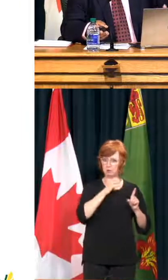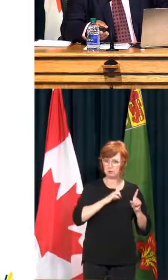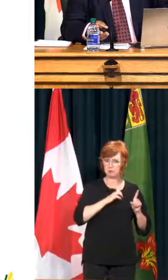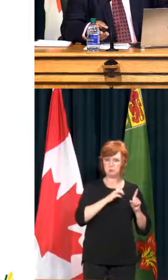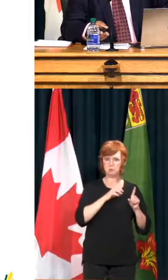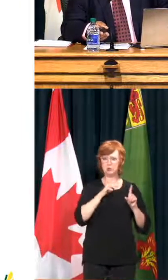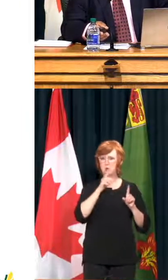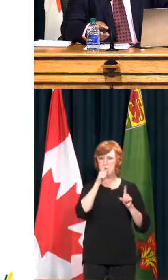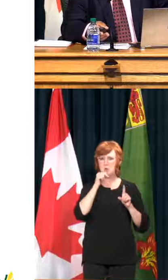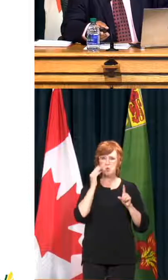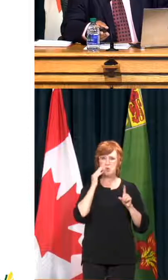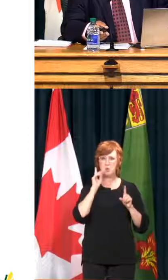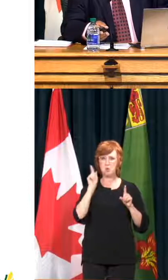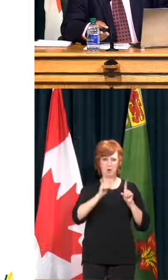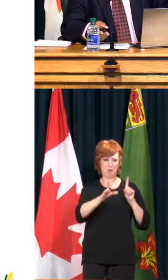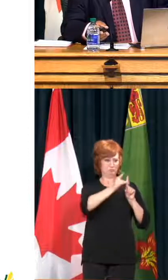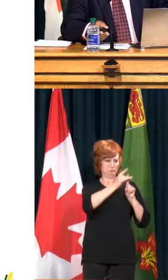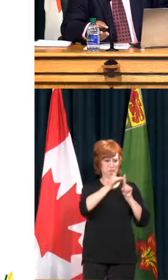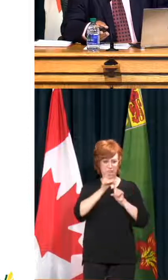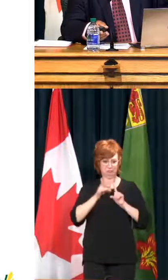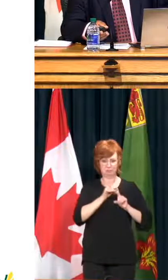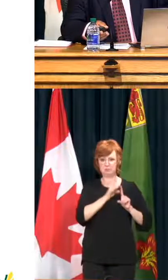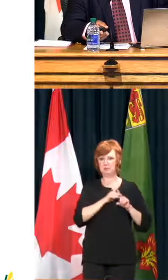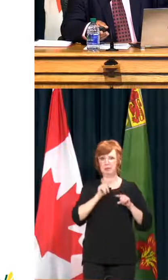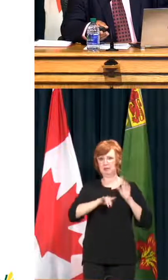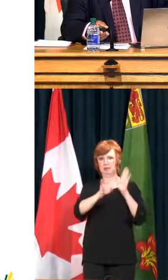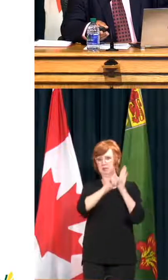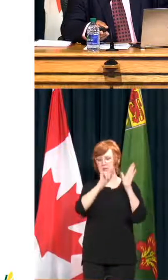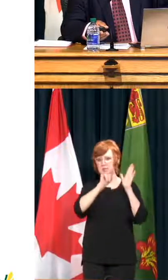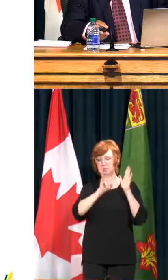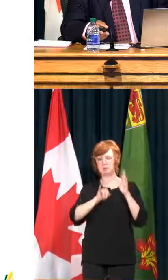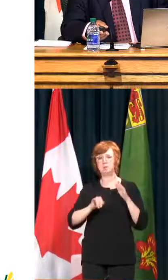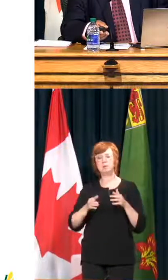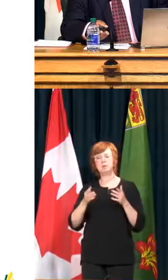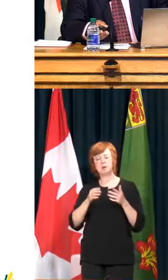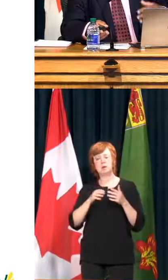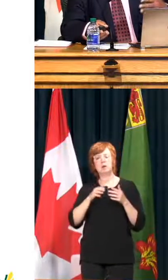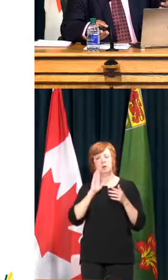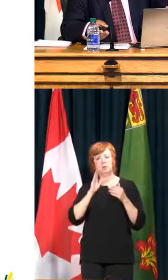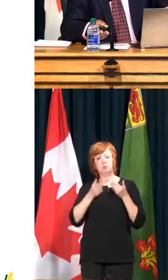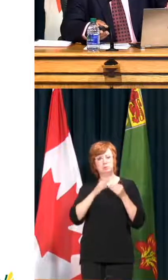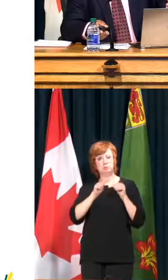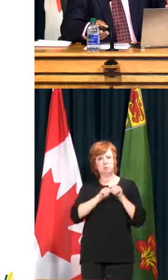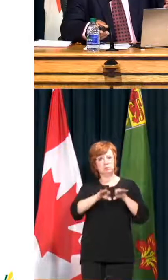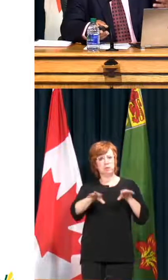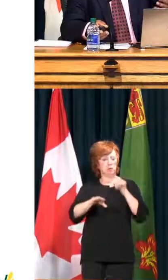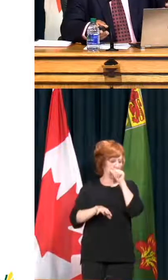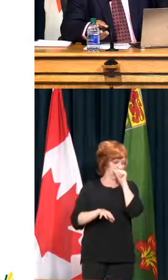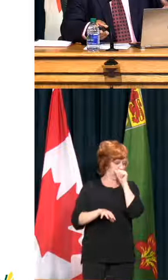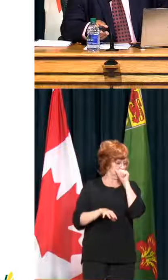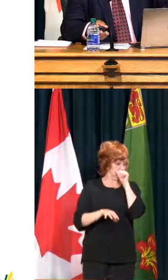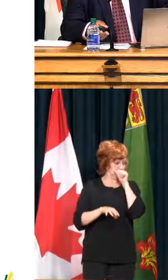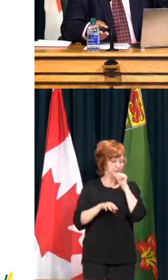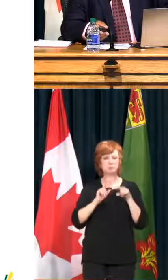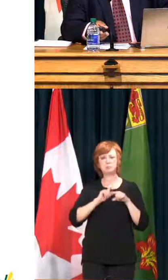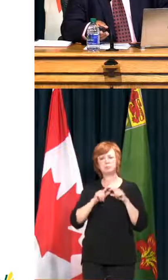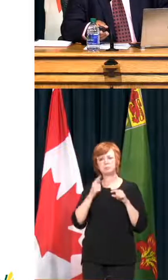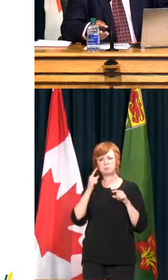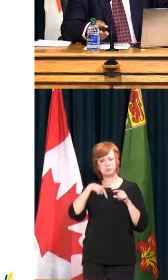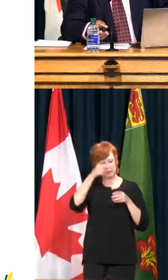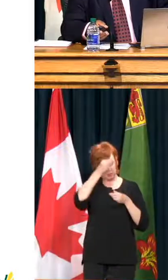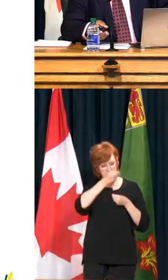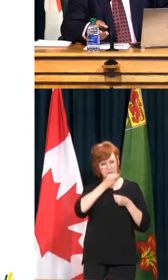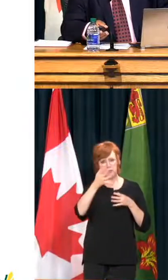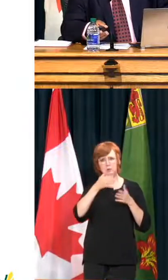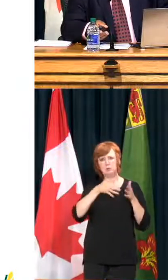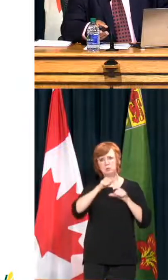sometimes there is a need to inform people who may have attended that venue either through contact tracing, if, for example, there